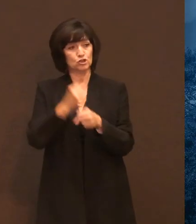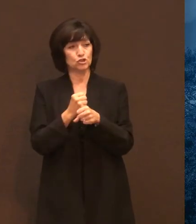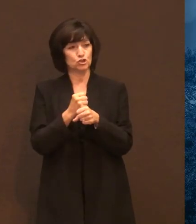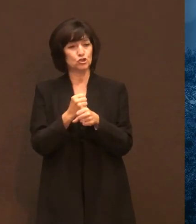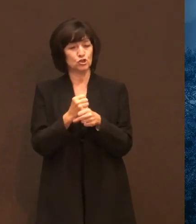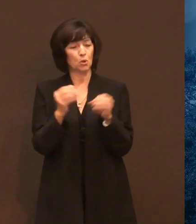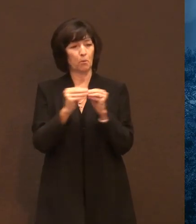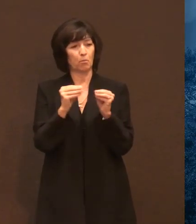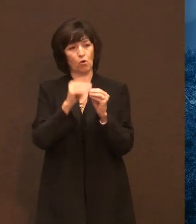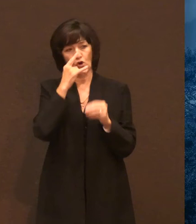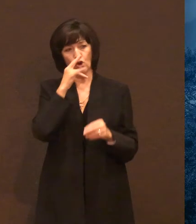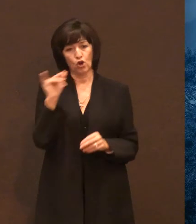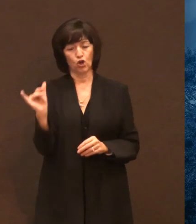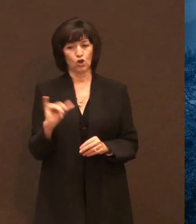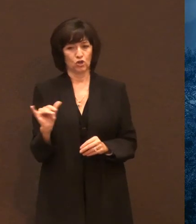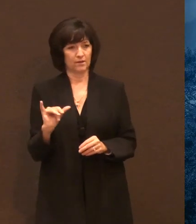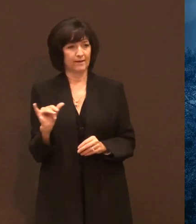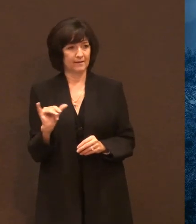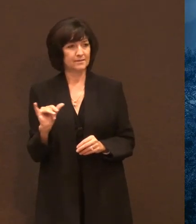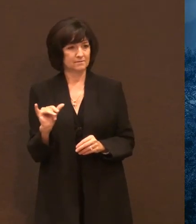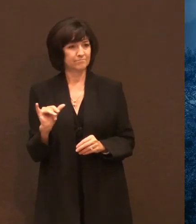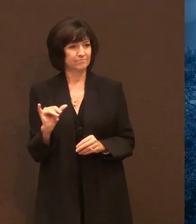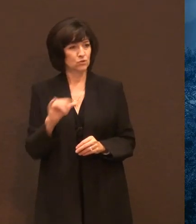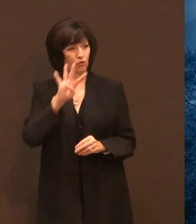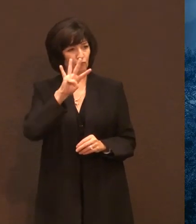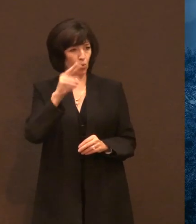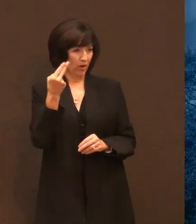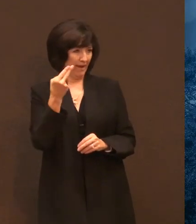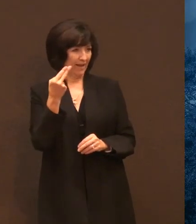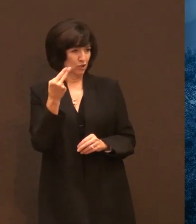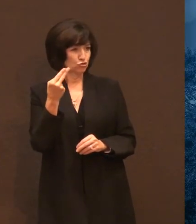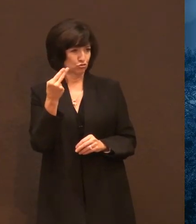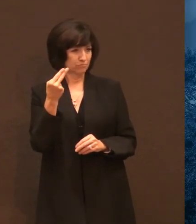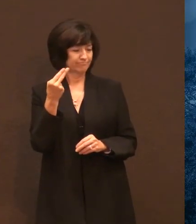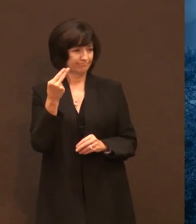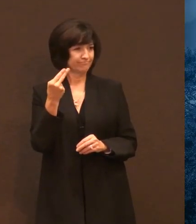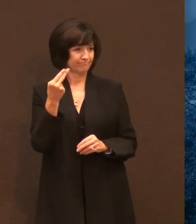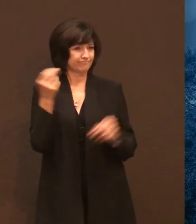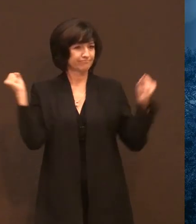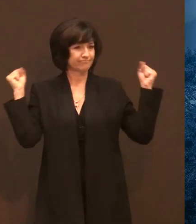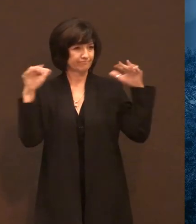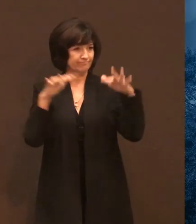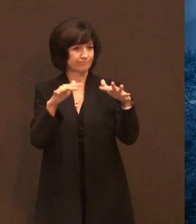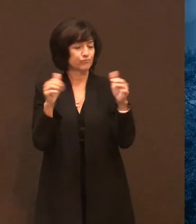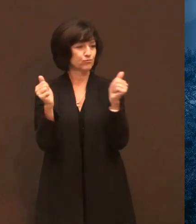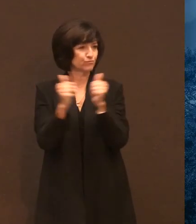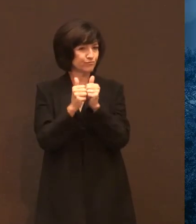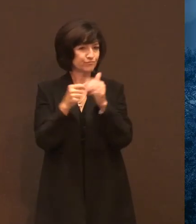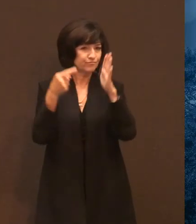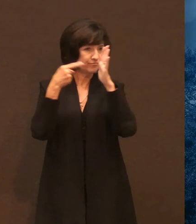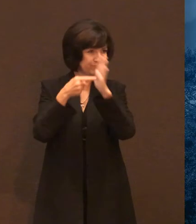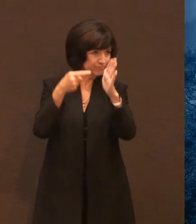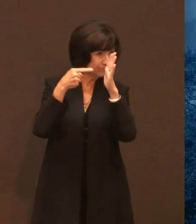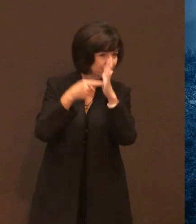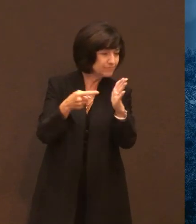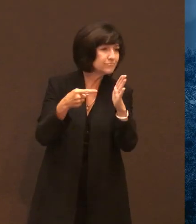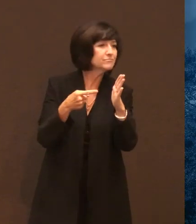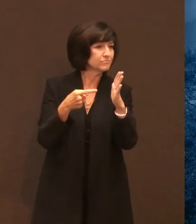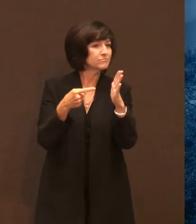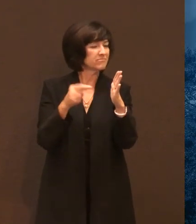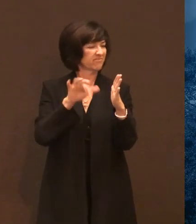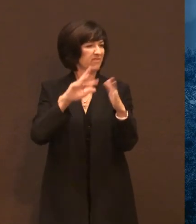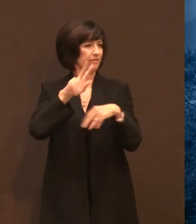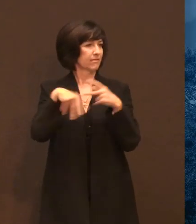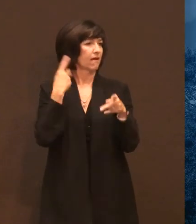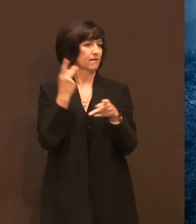look like, a 4-H gathering with displays and with that type of thing,